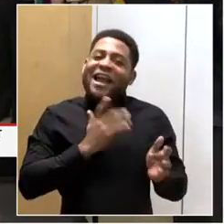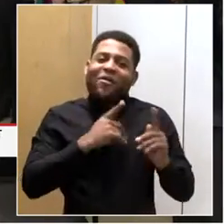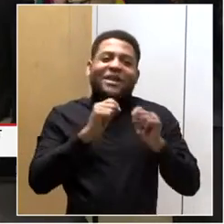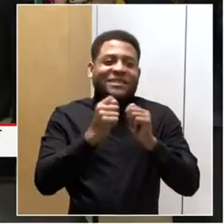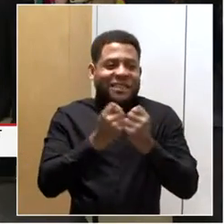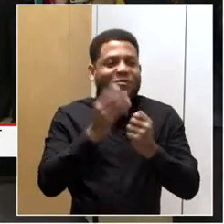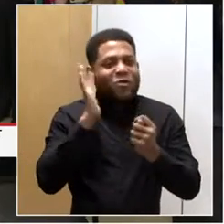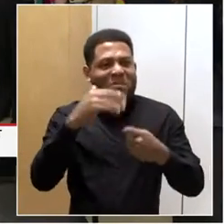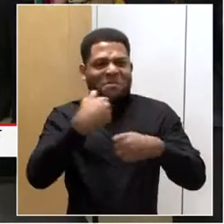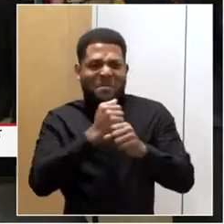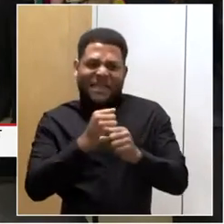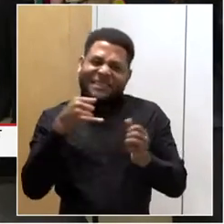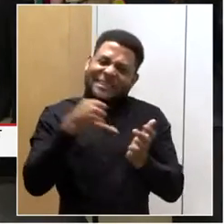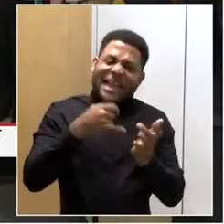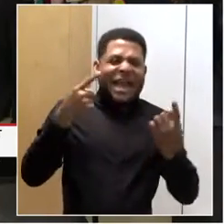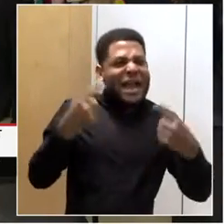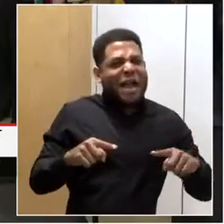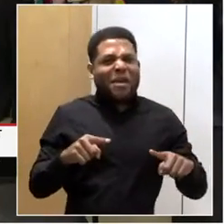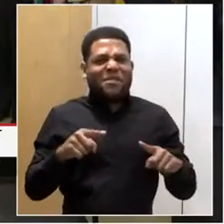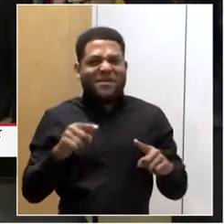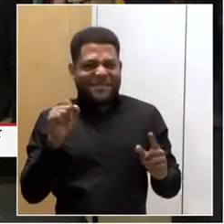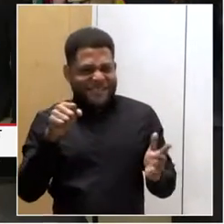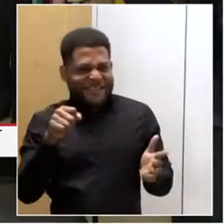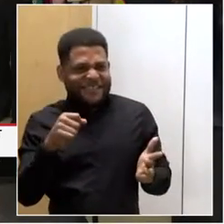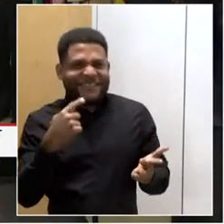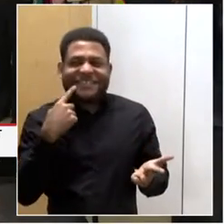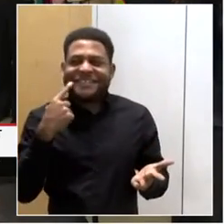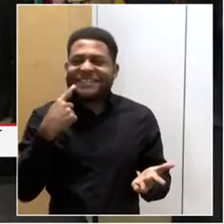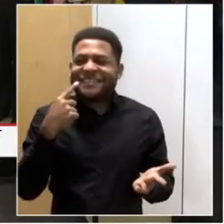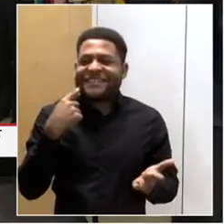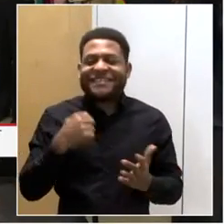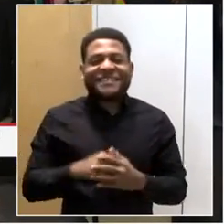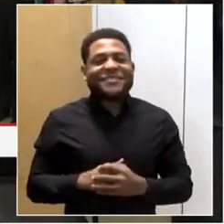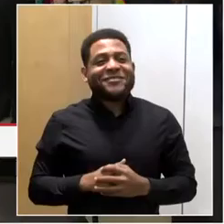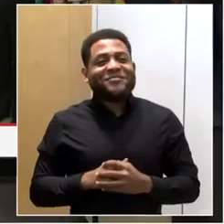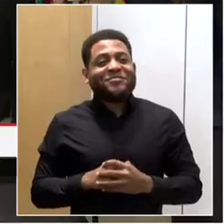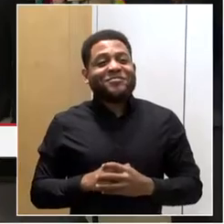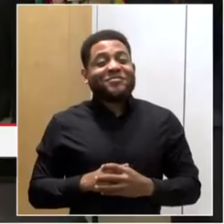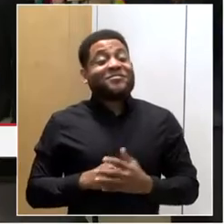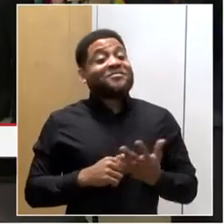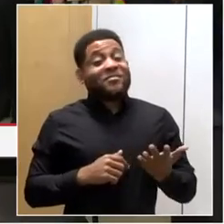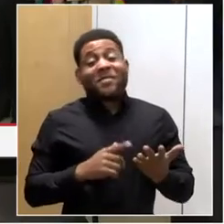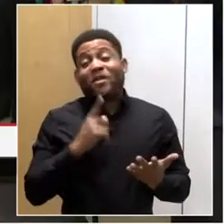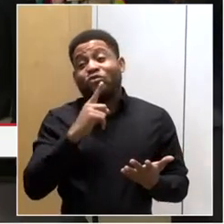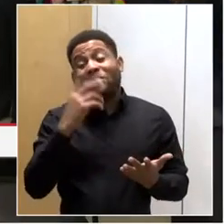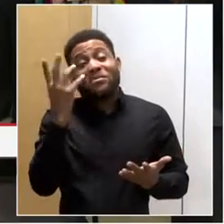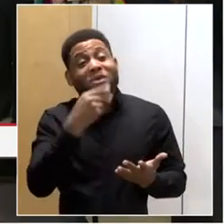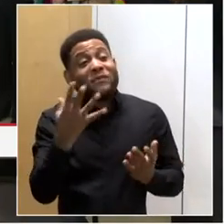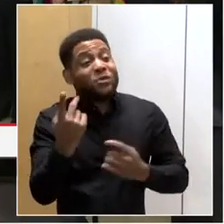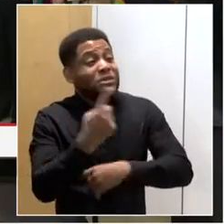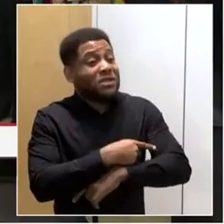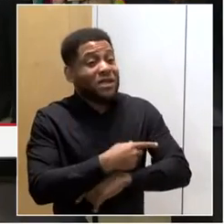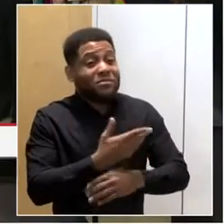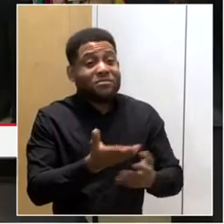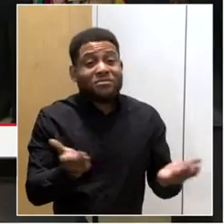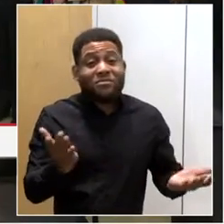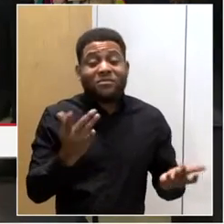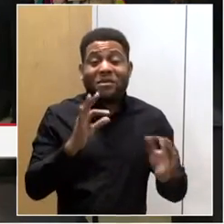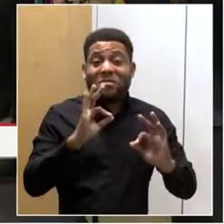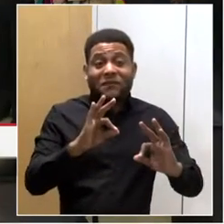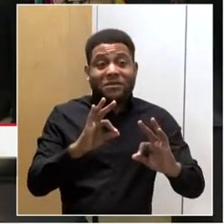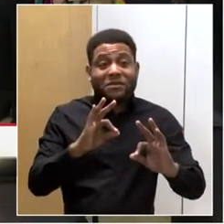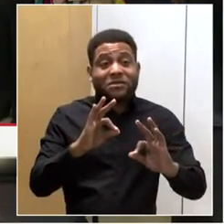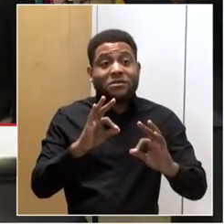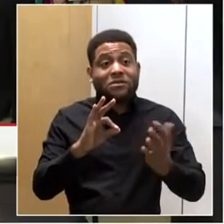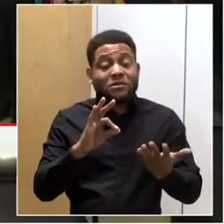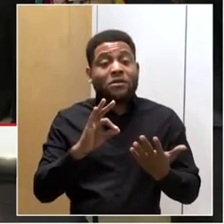don't faint, guys. So it is a beautiful day, and this is the kind of day that you want to have class